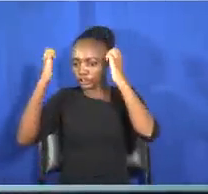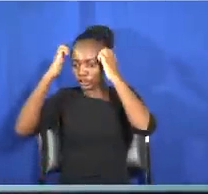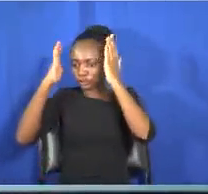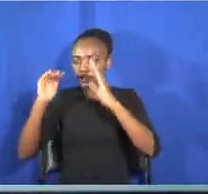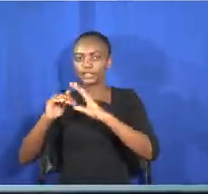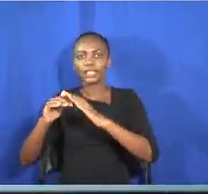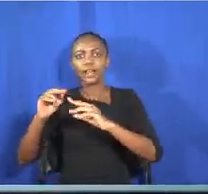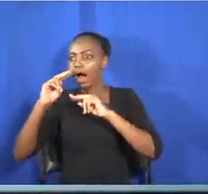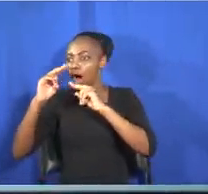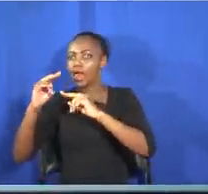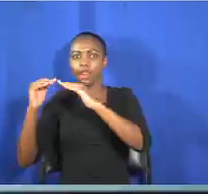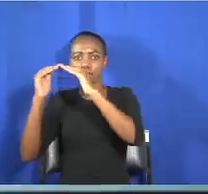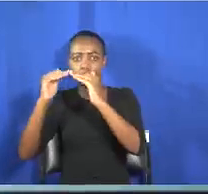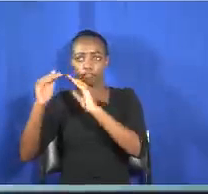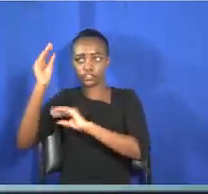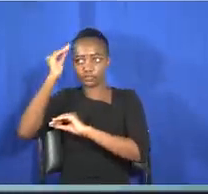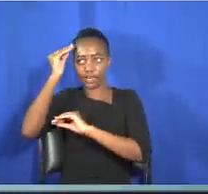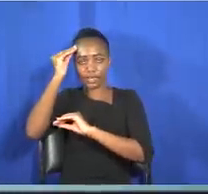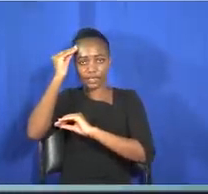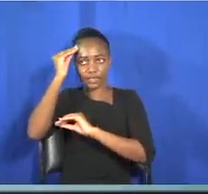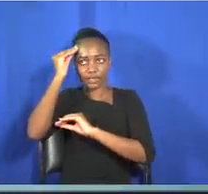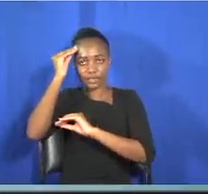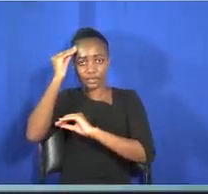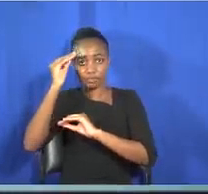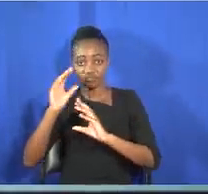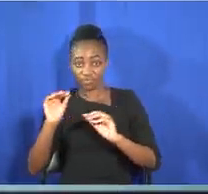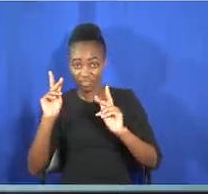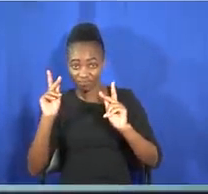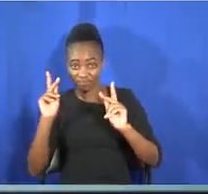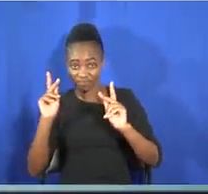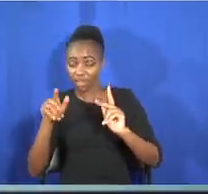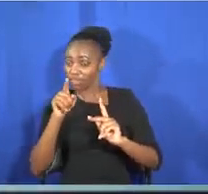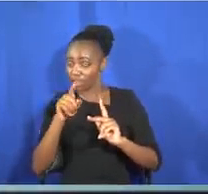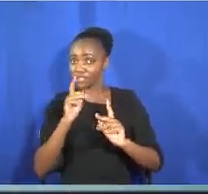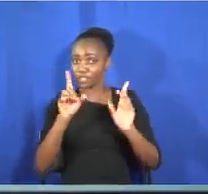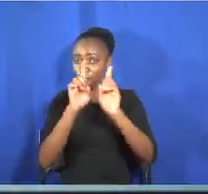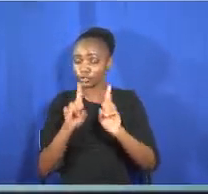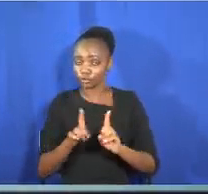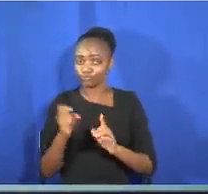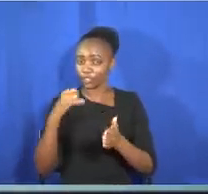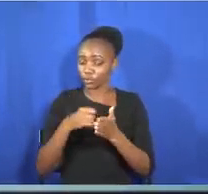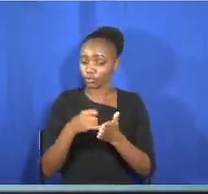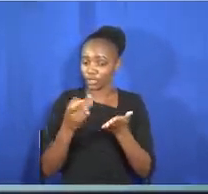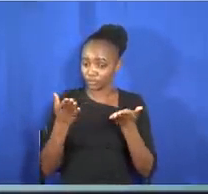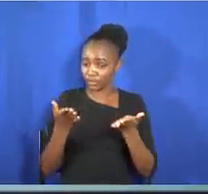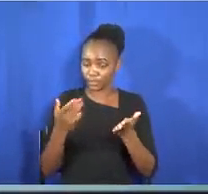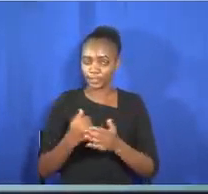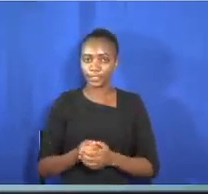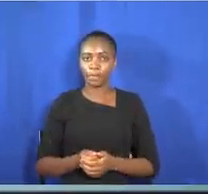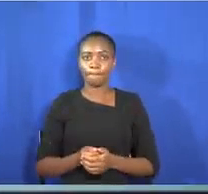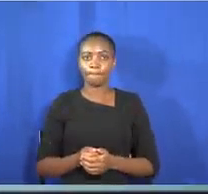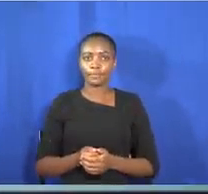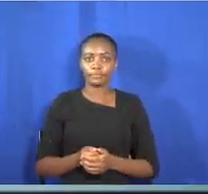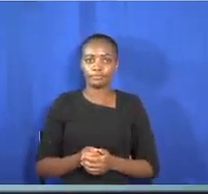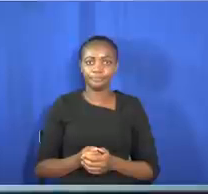adult learner, or maybe the learner at higher levels. So you teach them at their level. So that is also inculcated